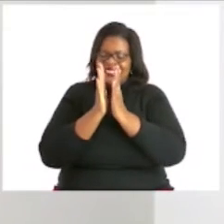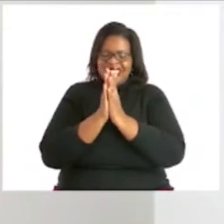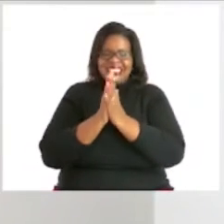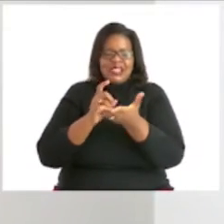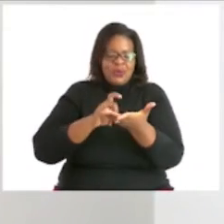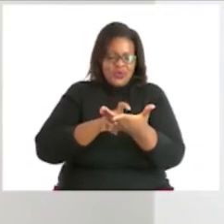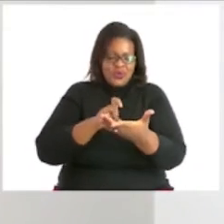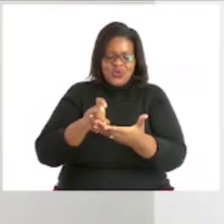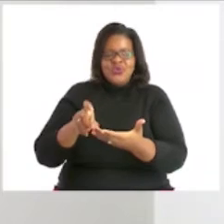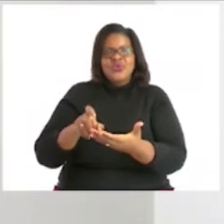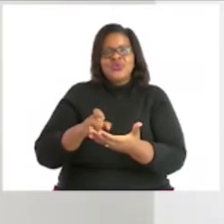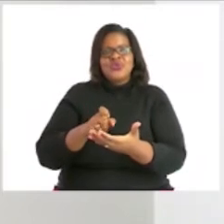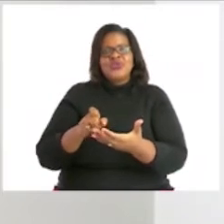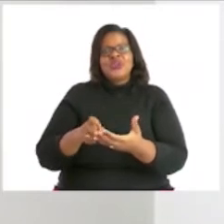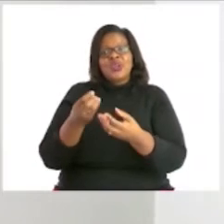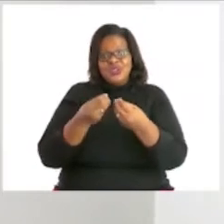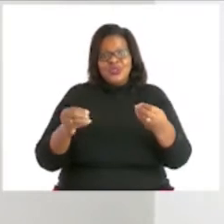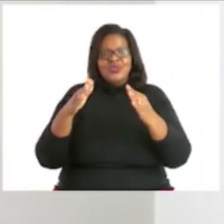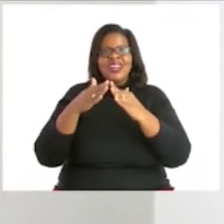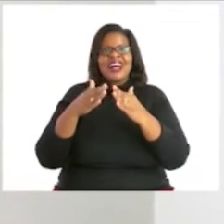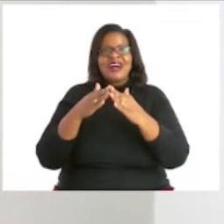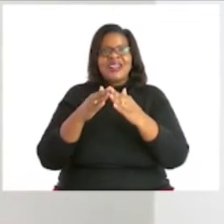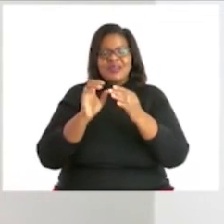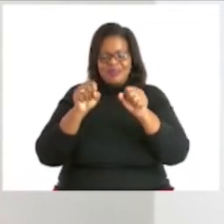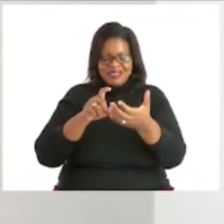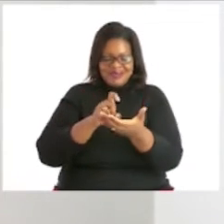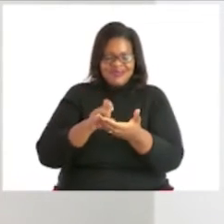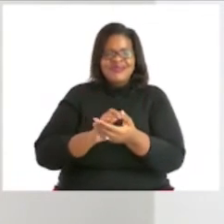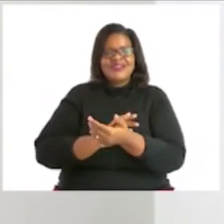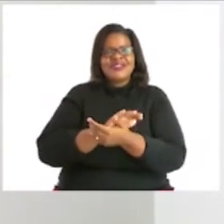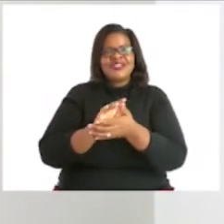spray on our hands. Kids at home, please use your sanitizer.